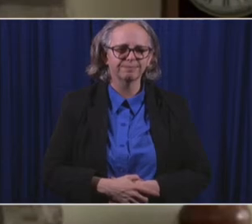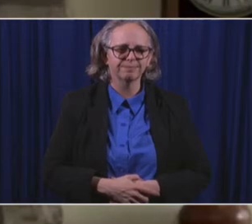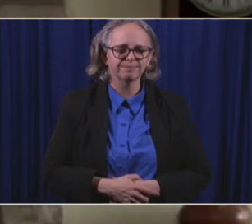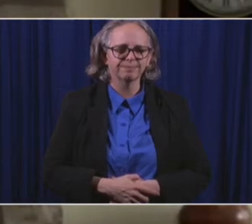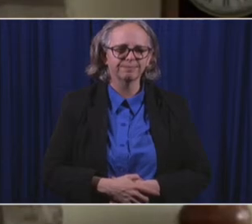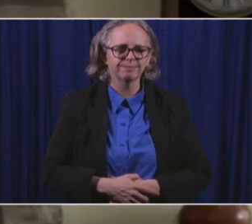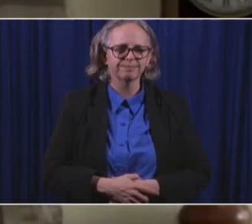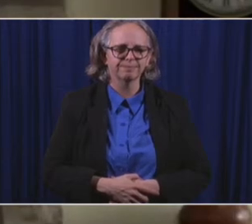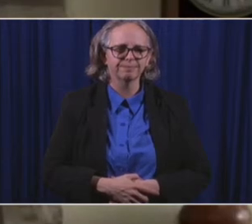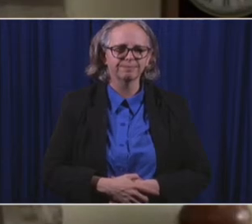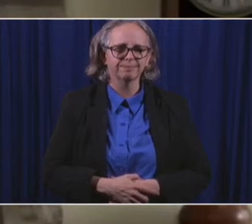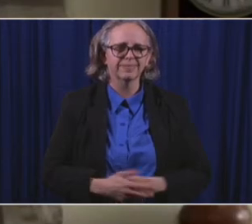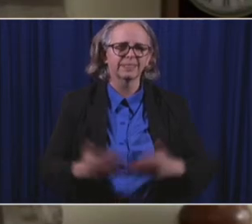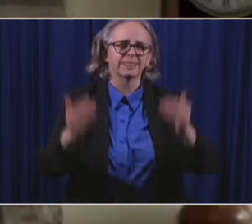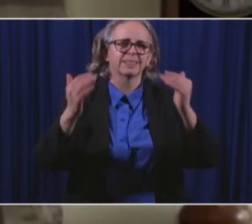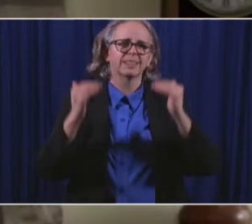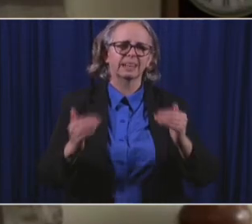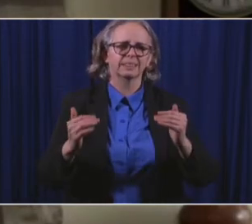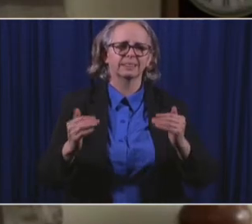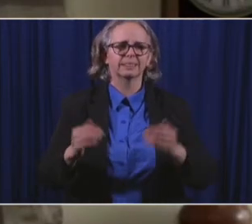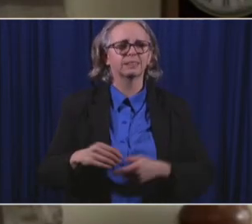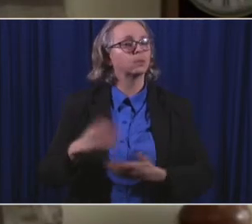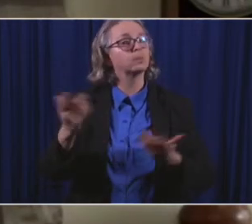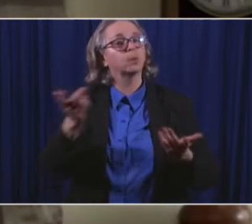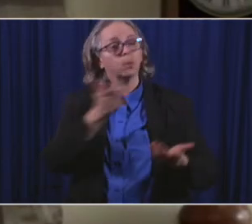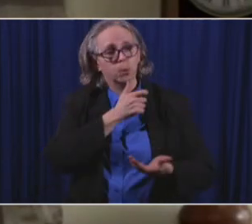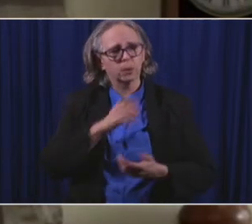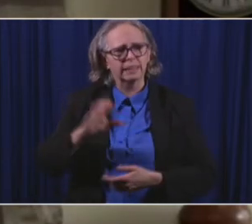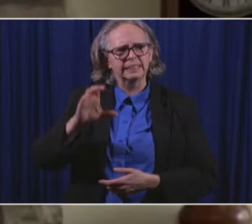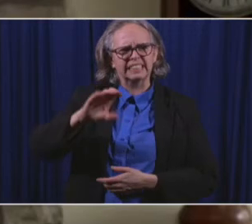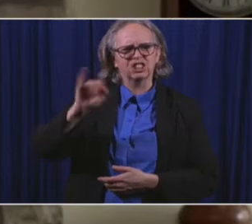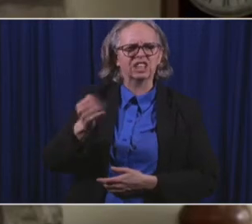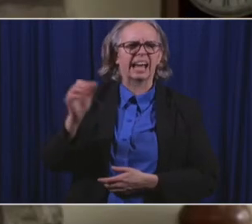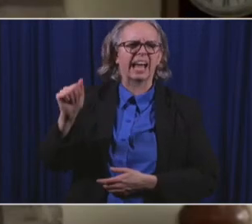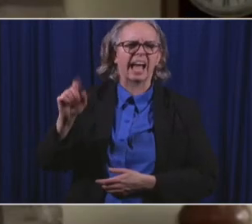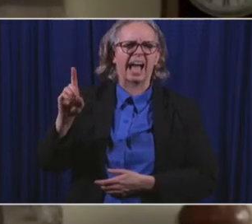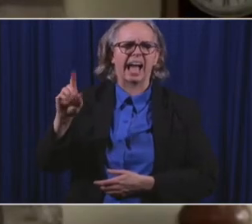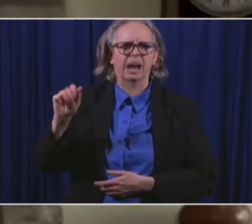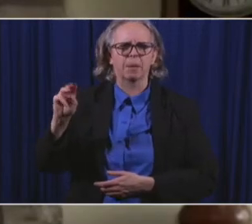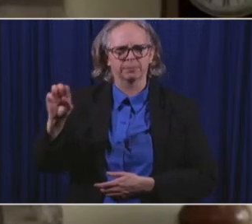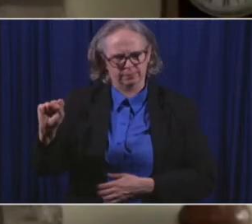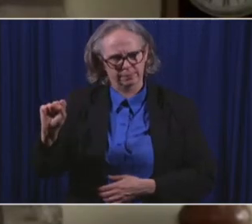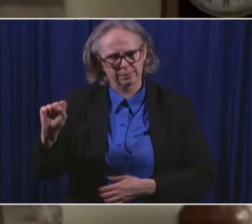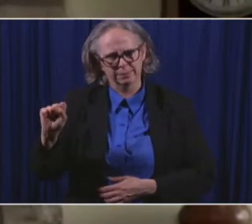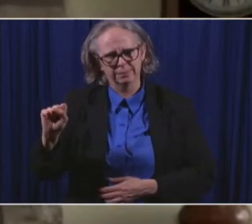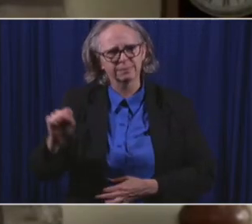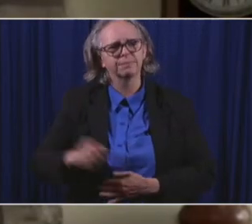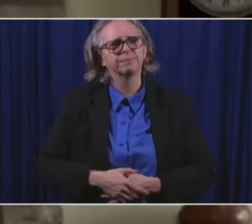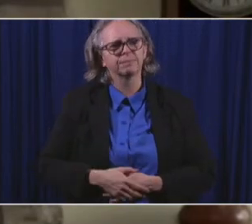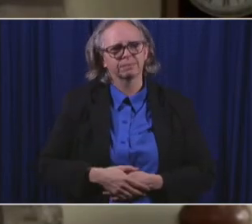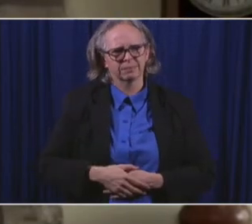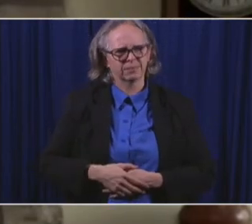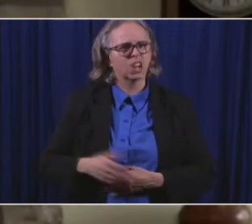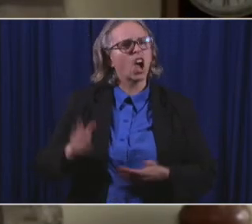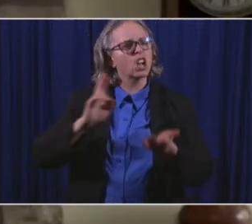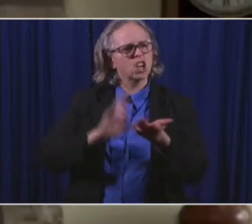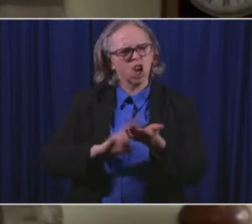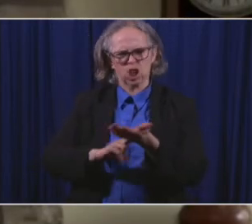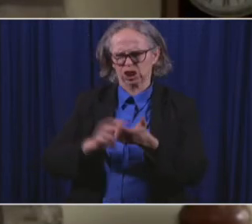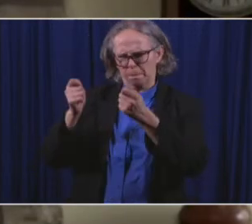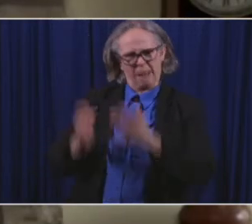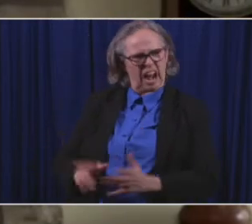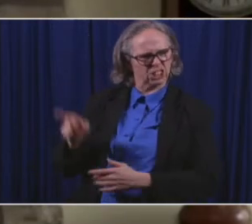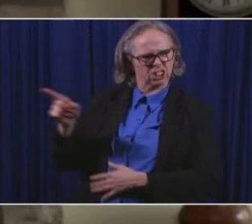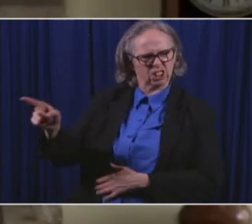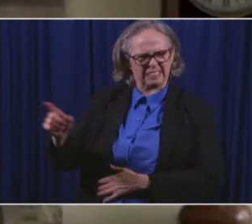Our next guest is C.J. Adams, a nurse manager at TriHealth Bethesda North Hospital, Southwest Ohio, serving